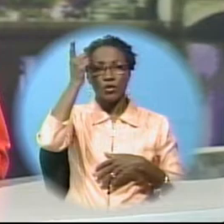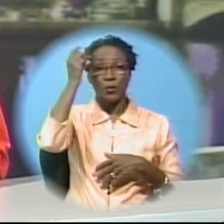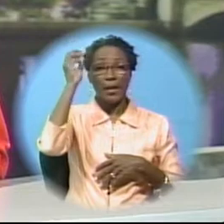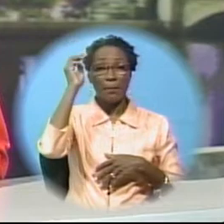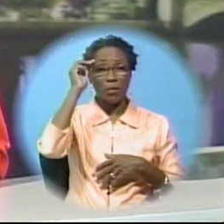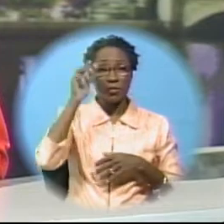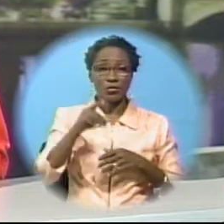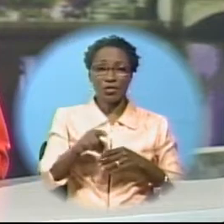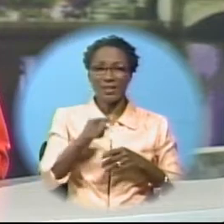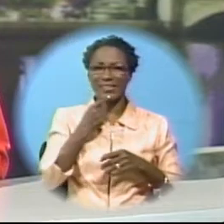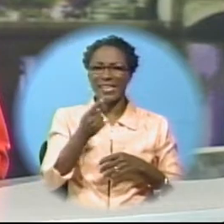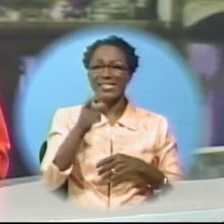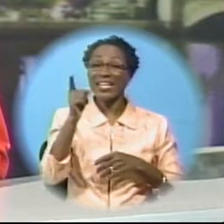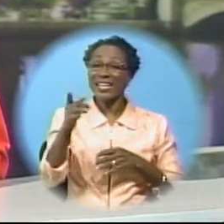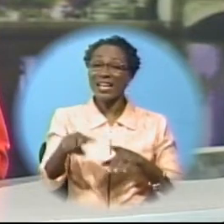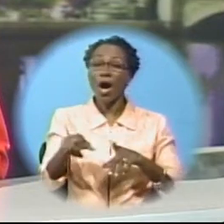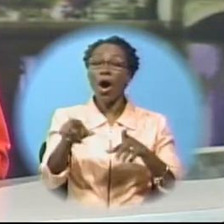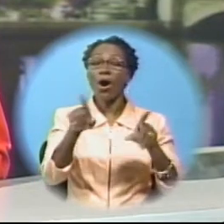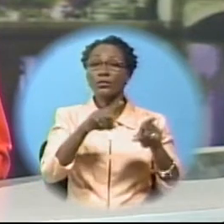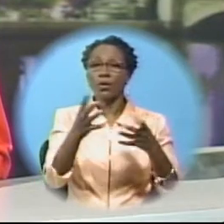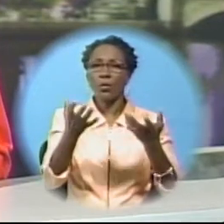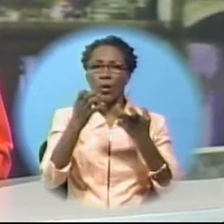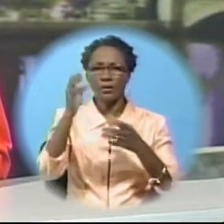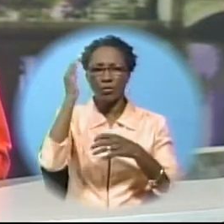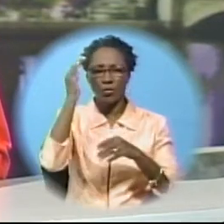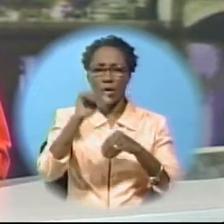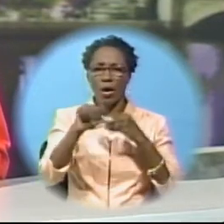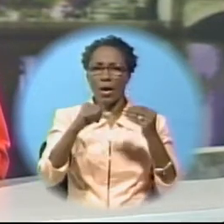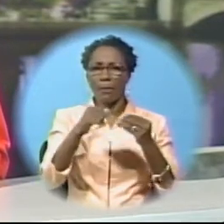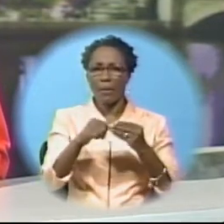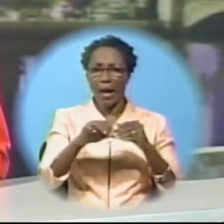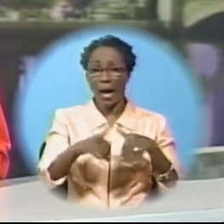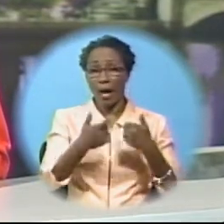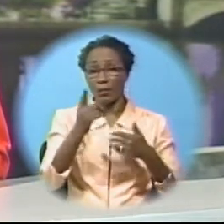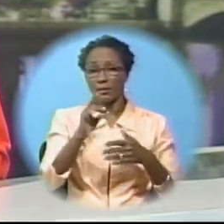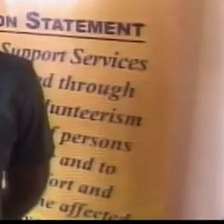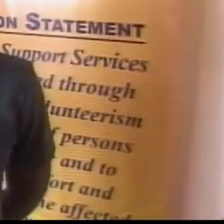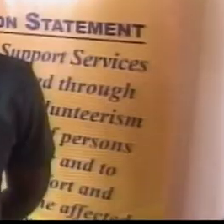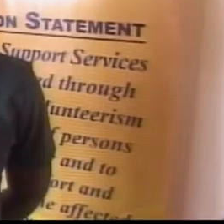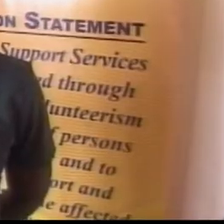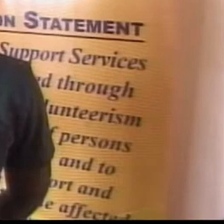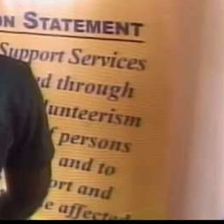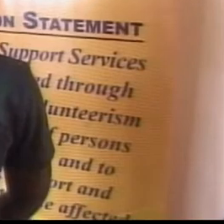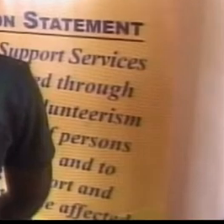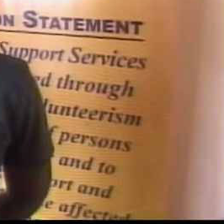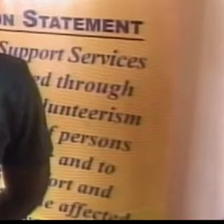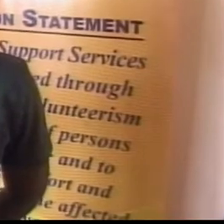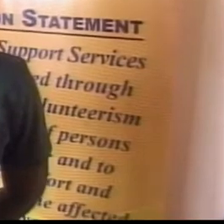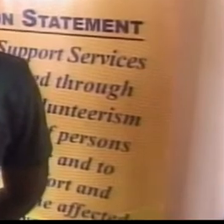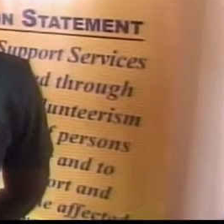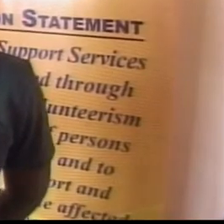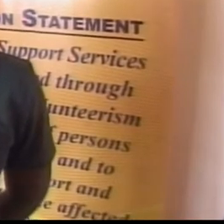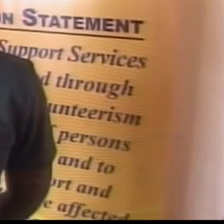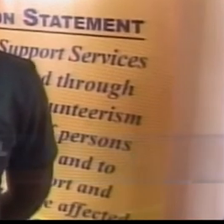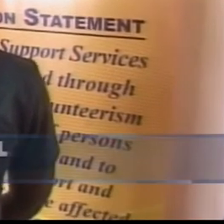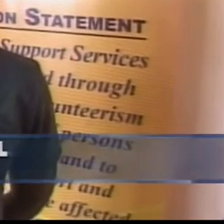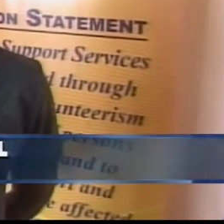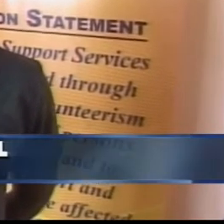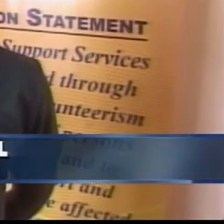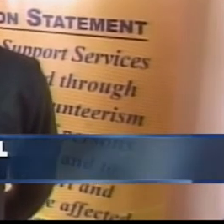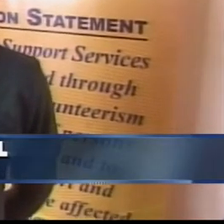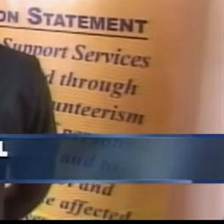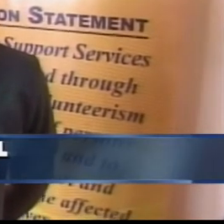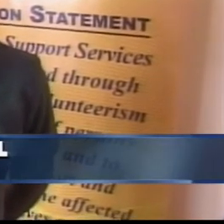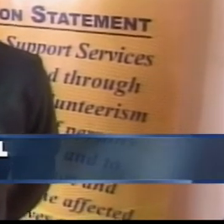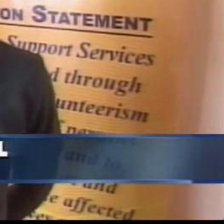And Dwayne Marshall says he also wanted to know about his status. I'm young, yes, I'm young. But age doesn't